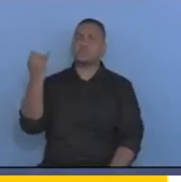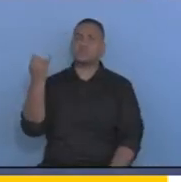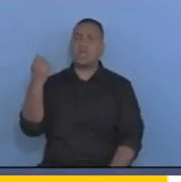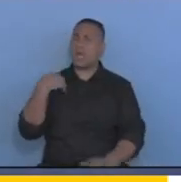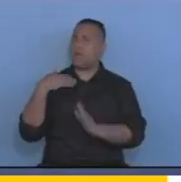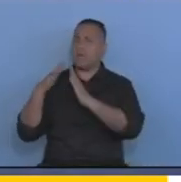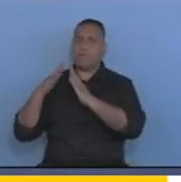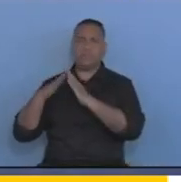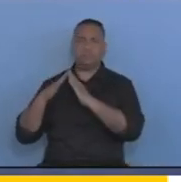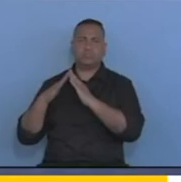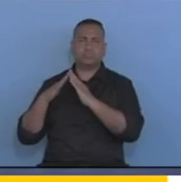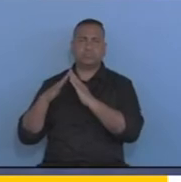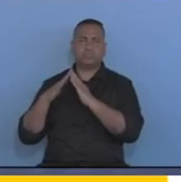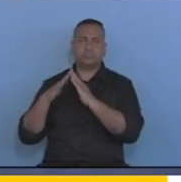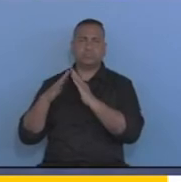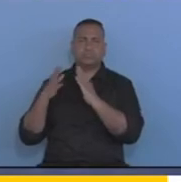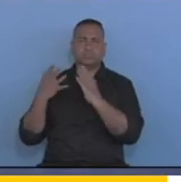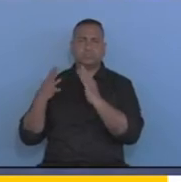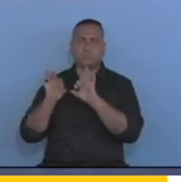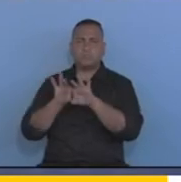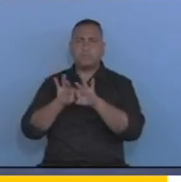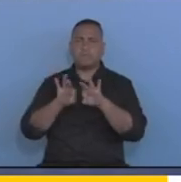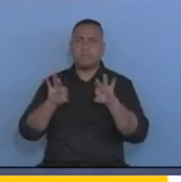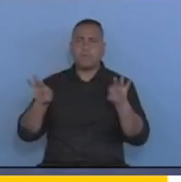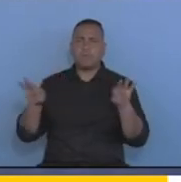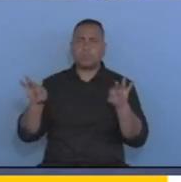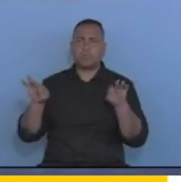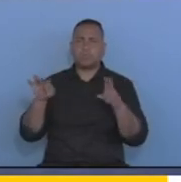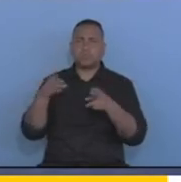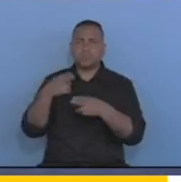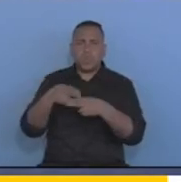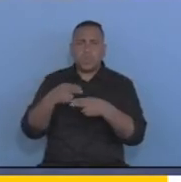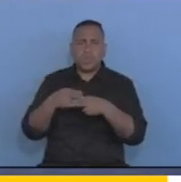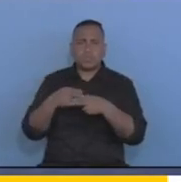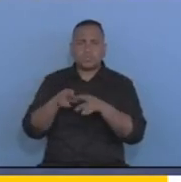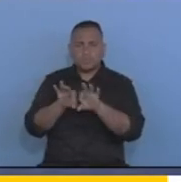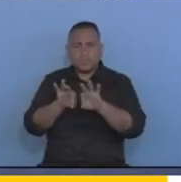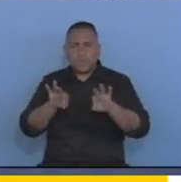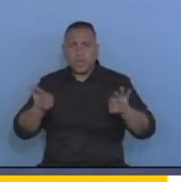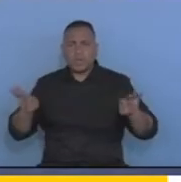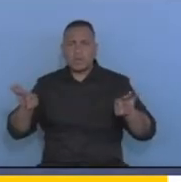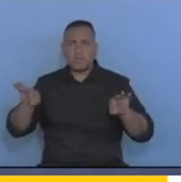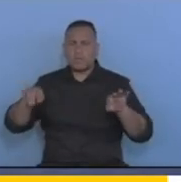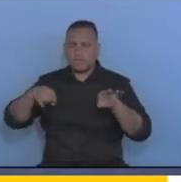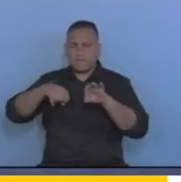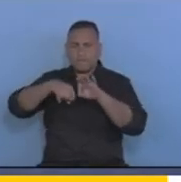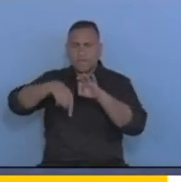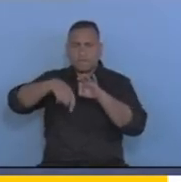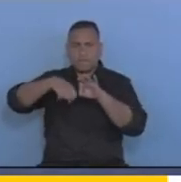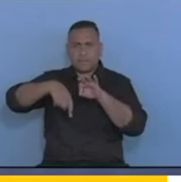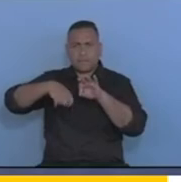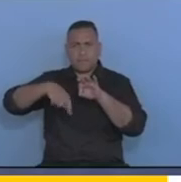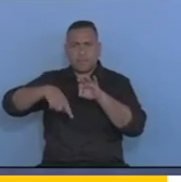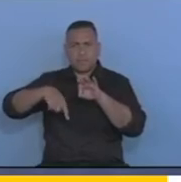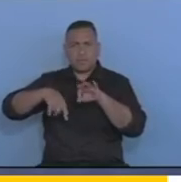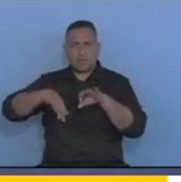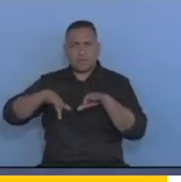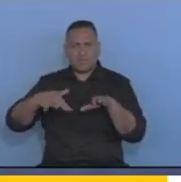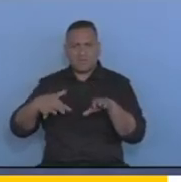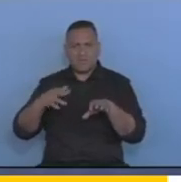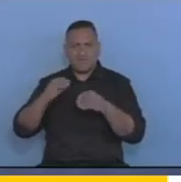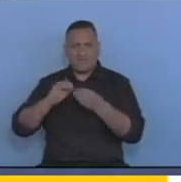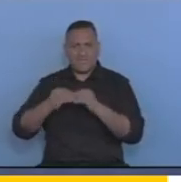you have a leaking waste pipe because plumbing was not done properly or correctly. Think of our